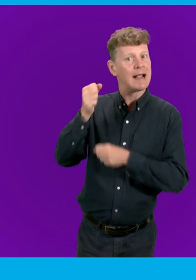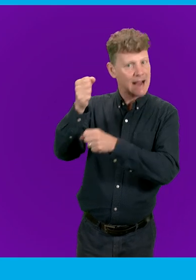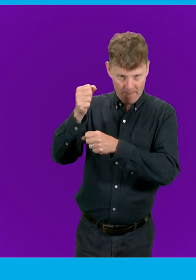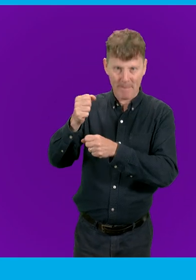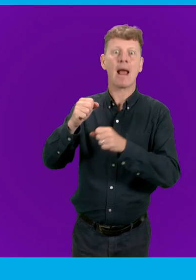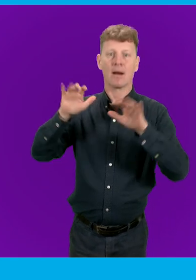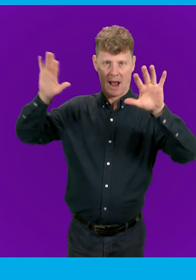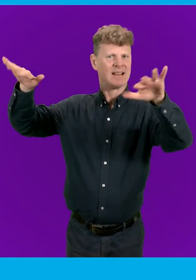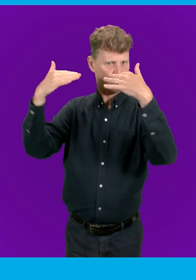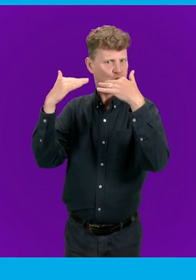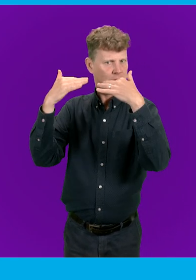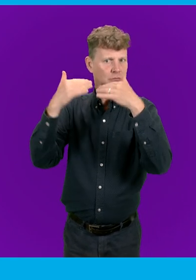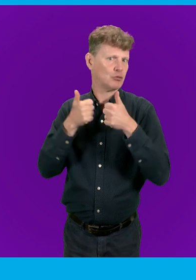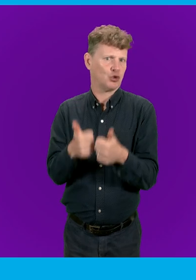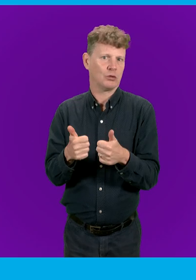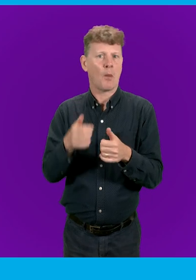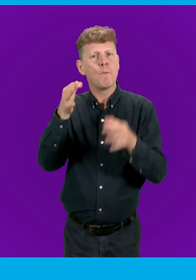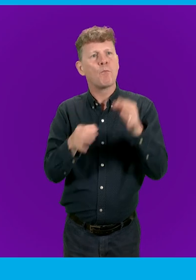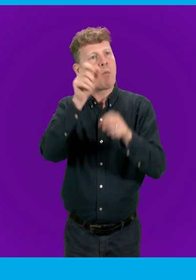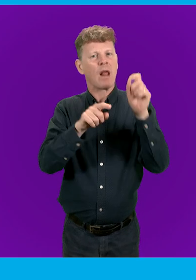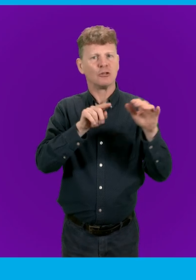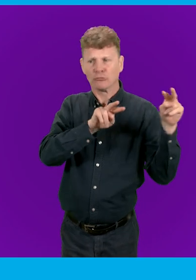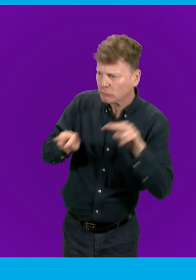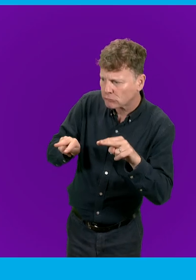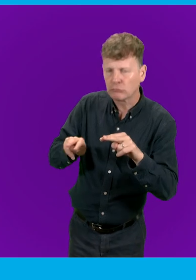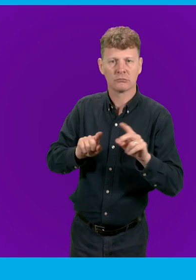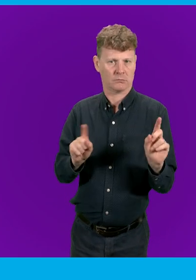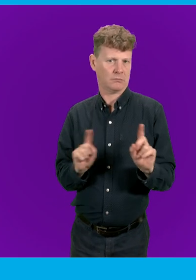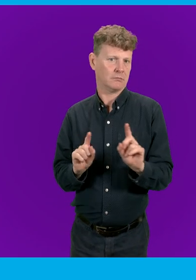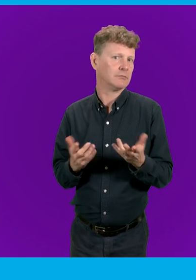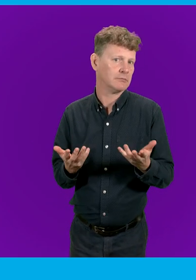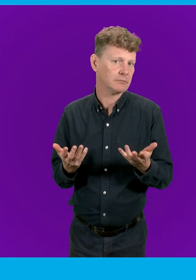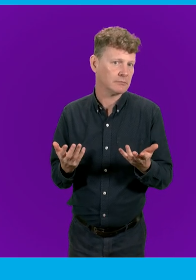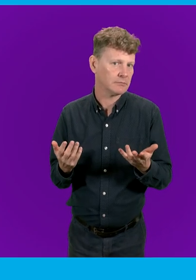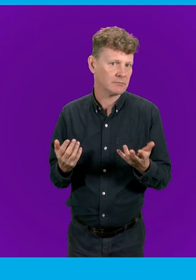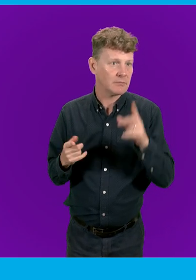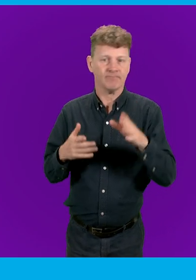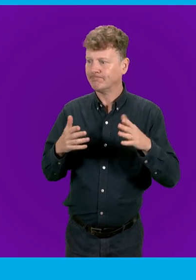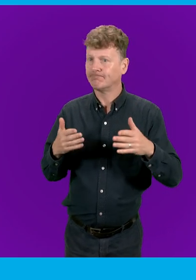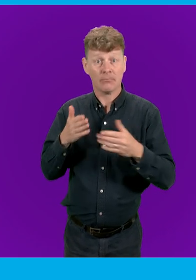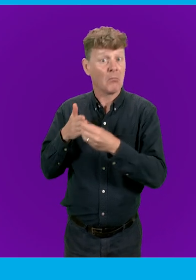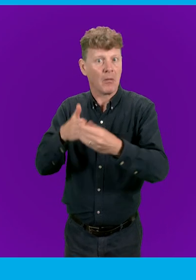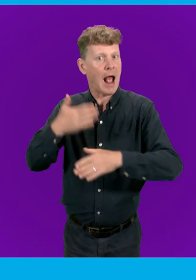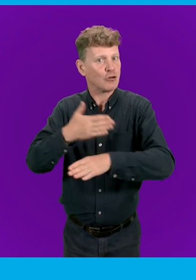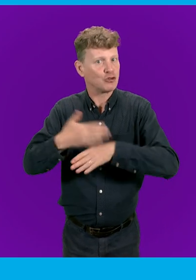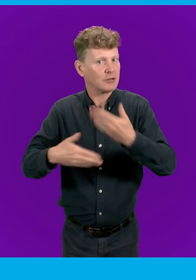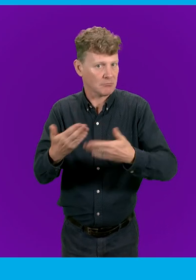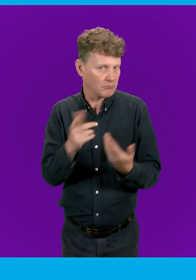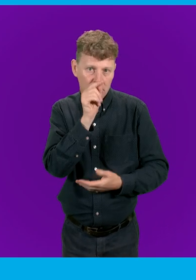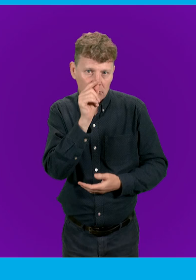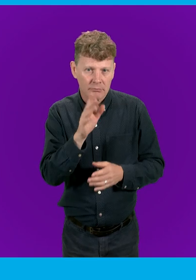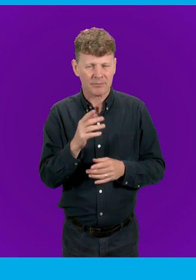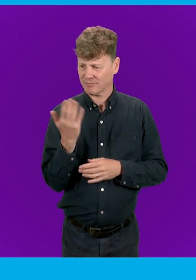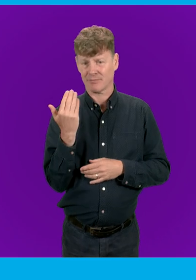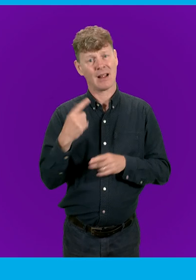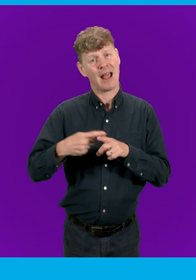issue and get politicians to sit up and take notice and to take action. So there was a